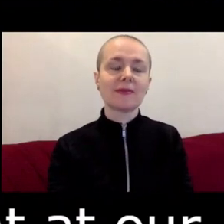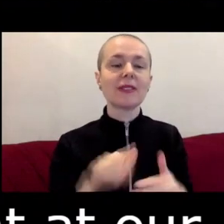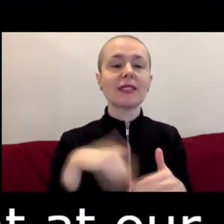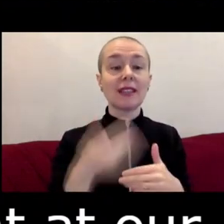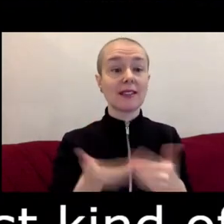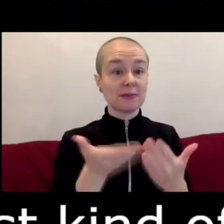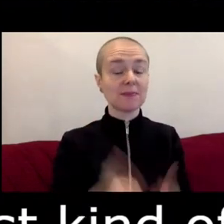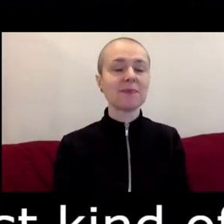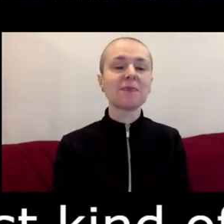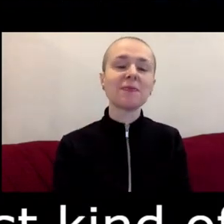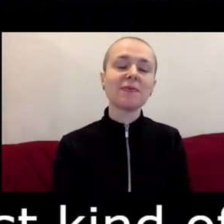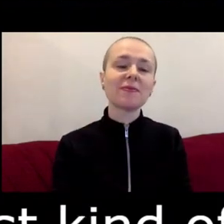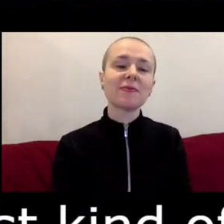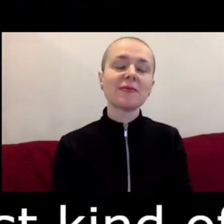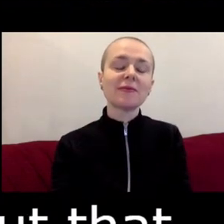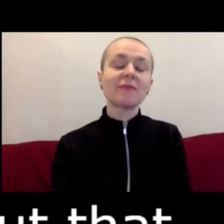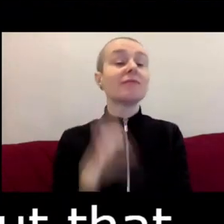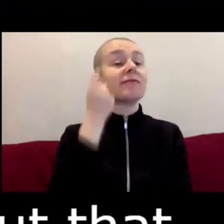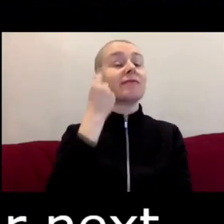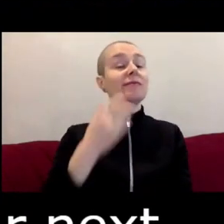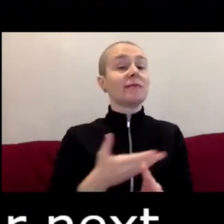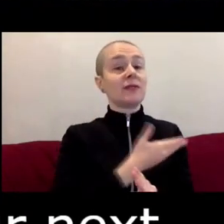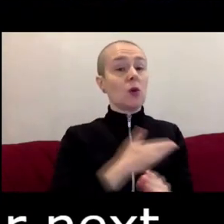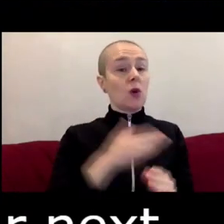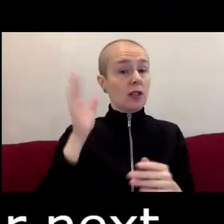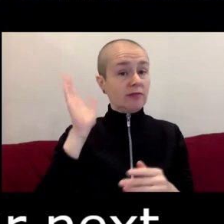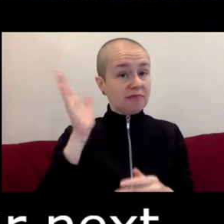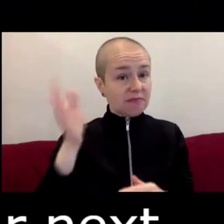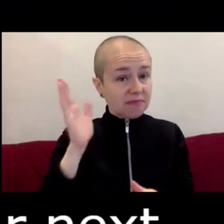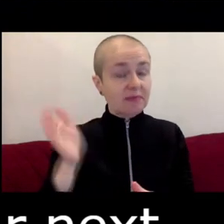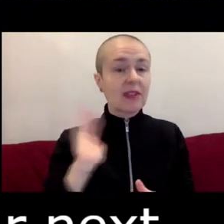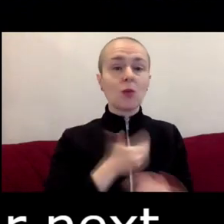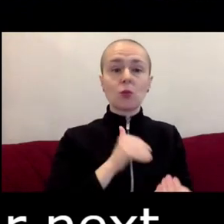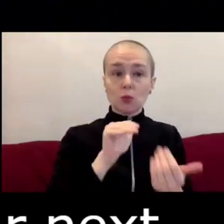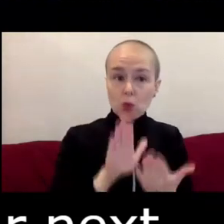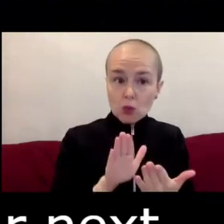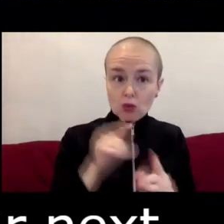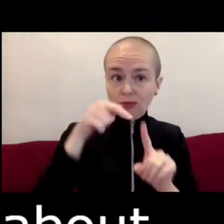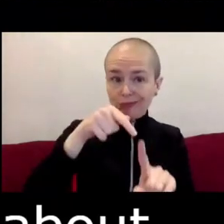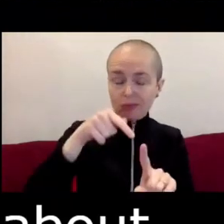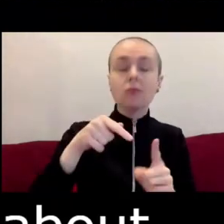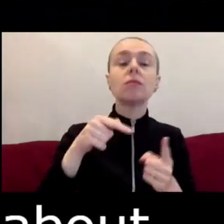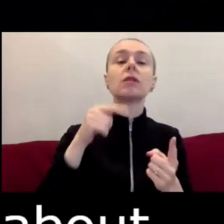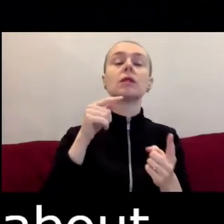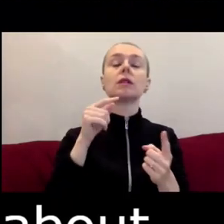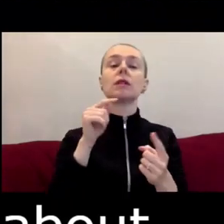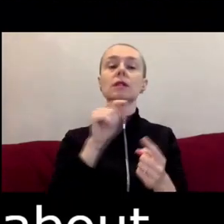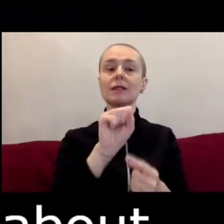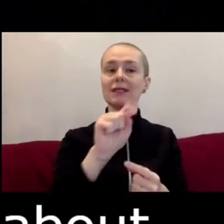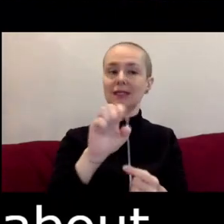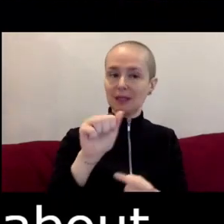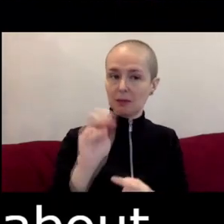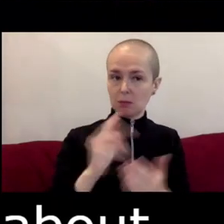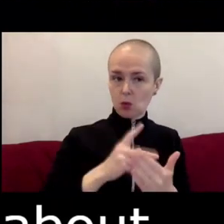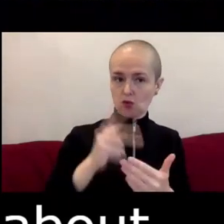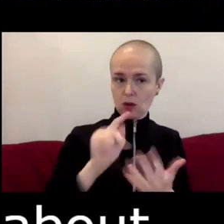next slide. So before we talk about our approach, particularly in our STEAM